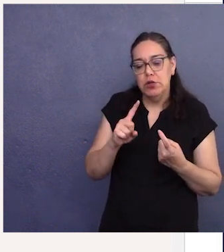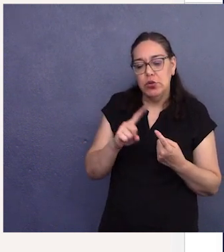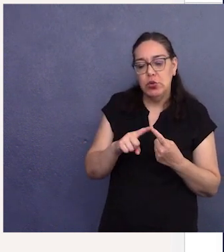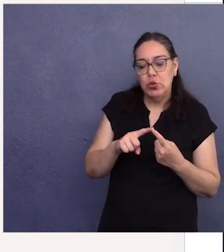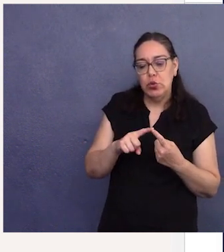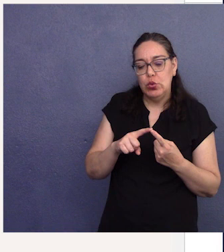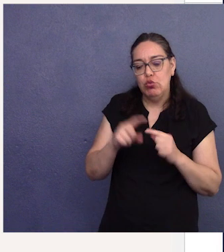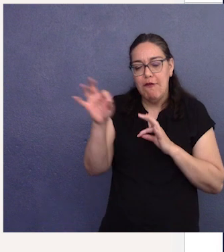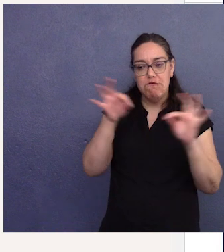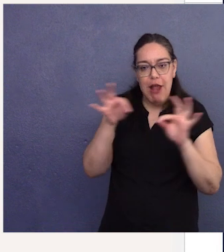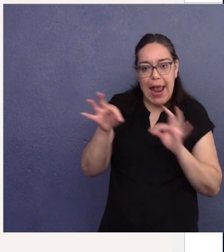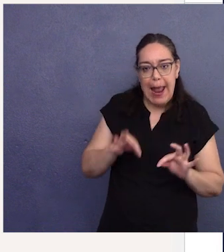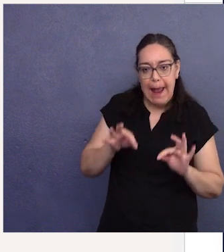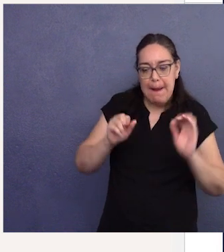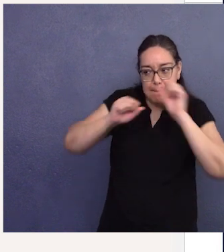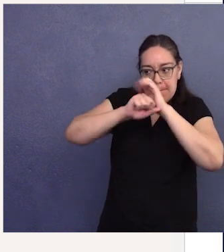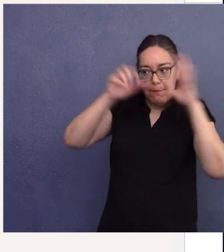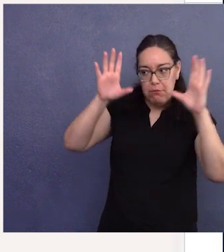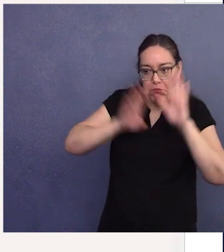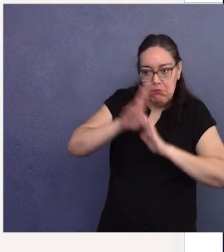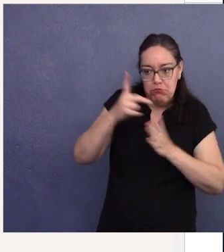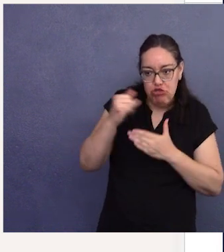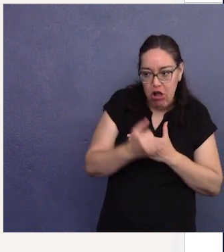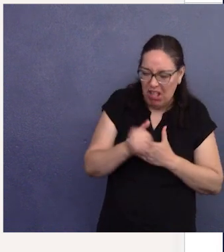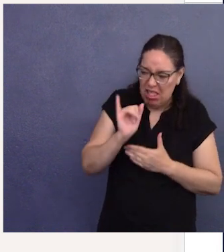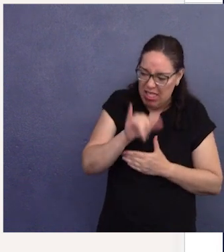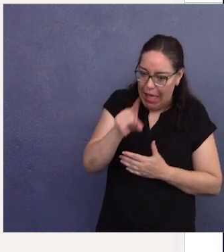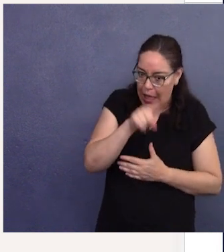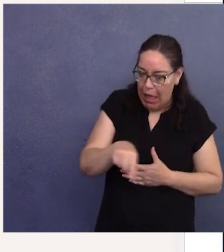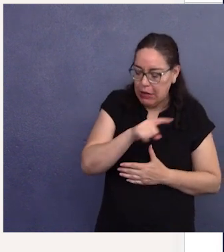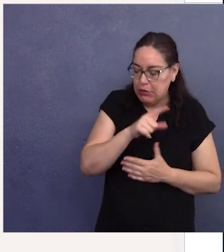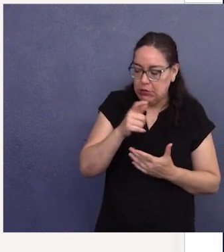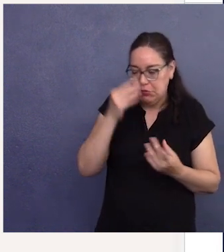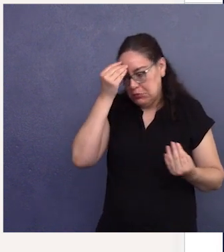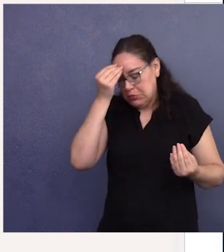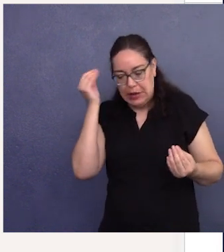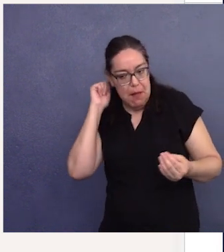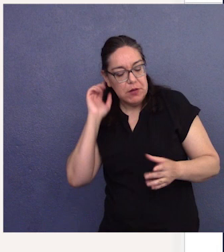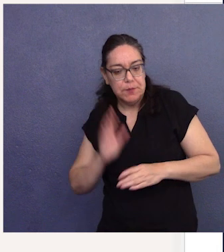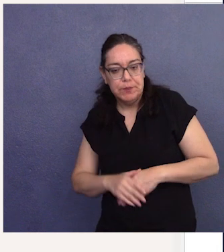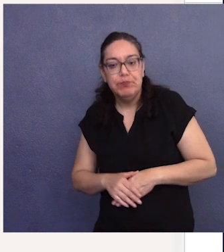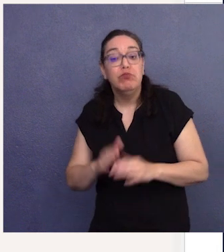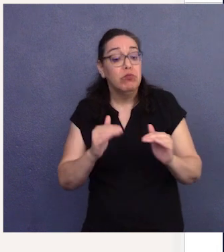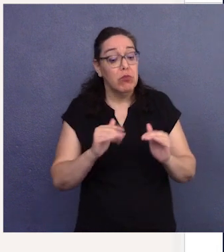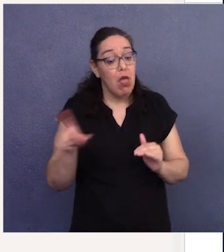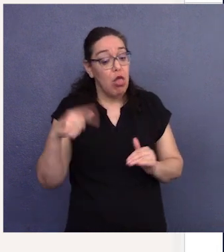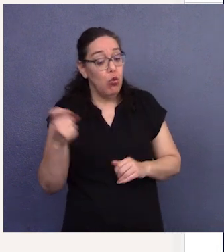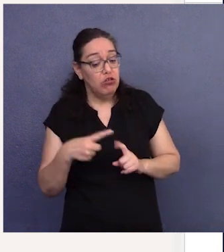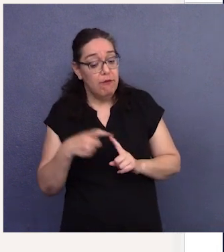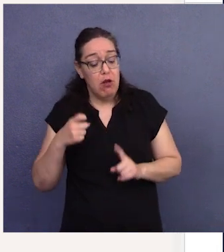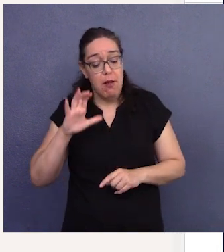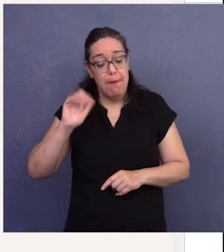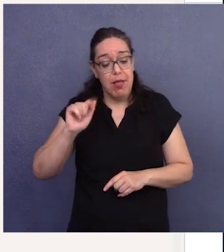kind of frame or develop your project, just keep that in mind. And then we have another question from